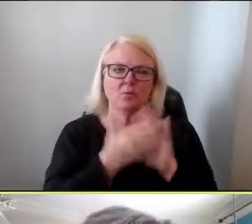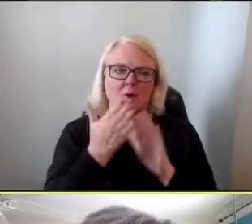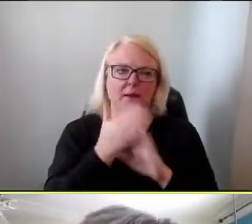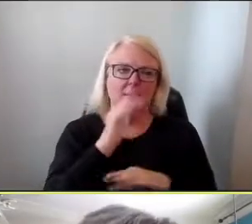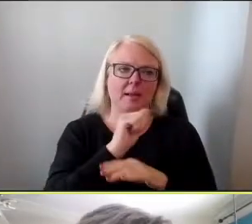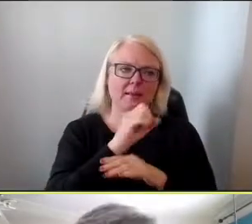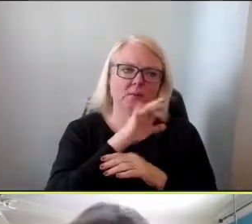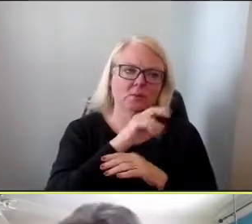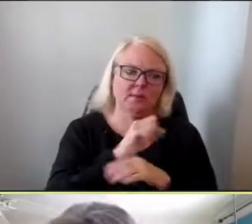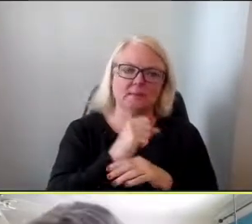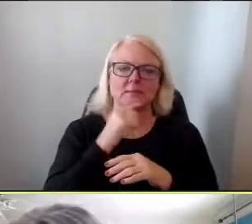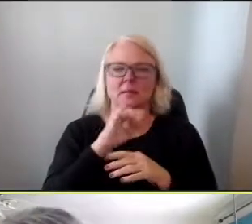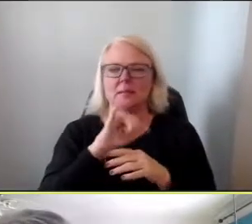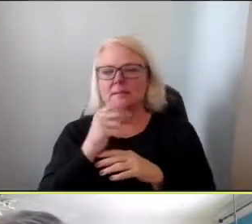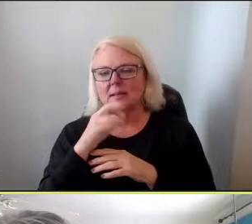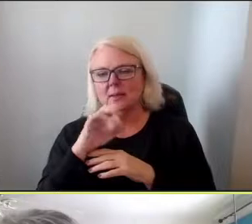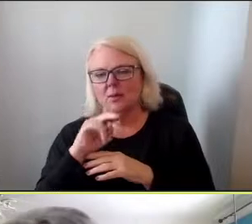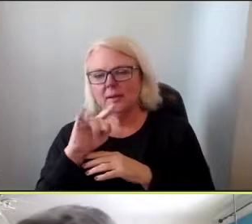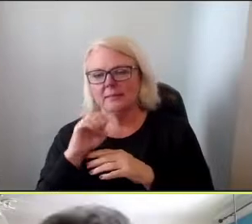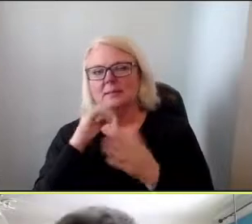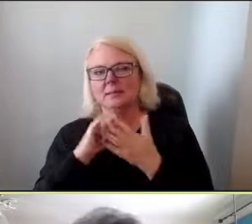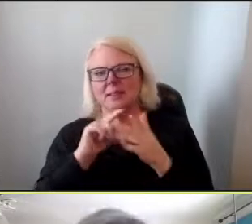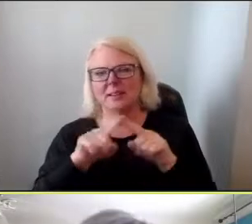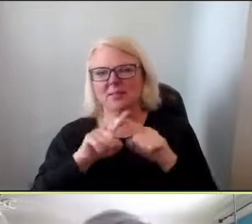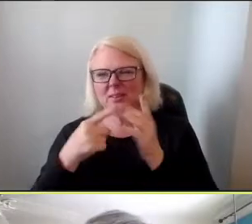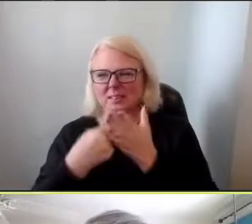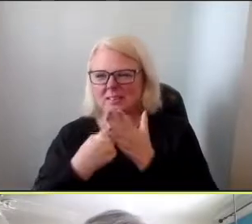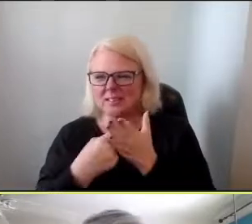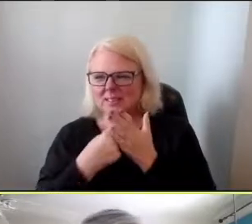and synchronous discussions.